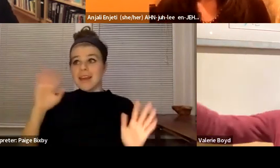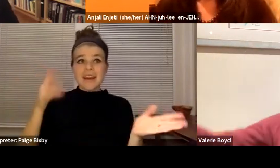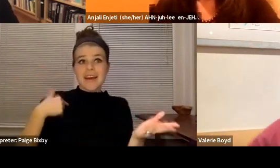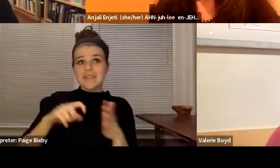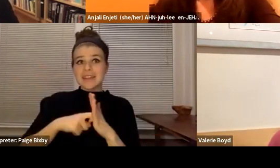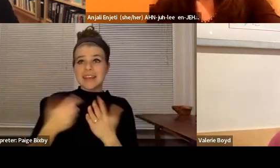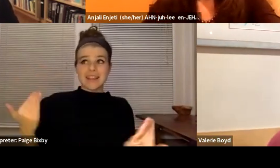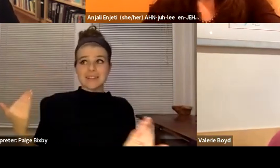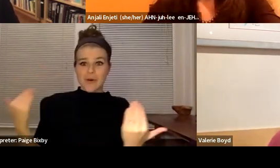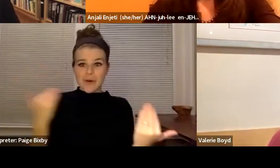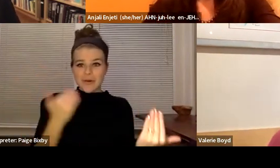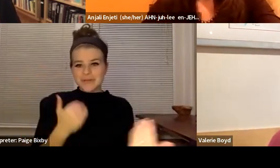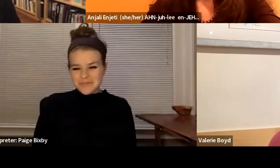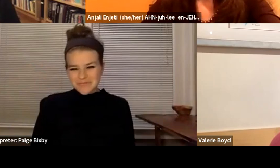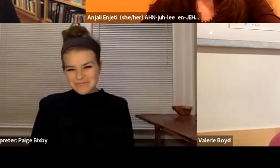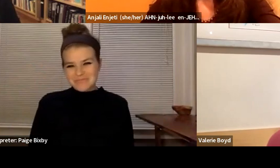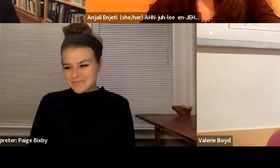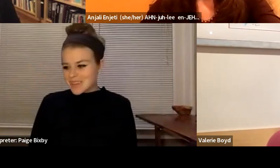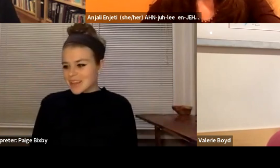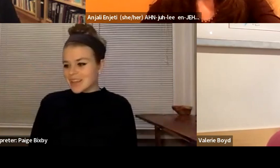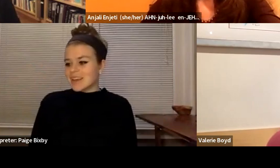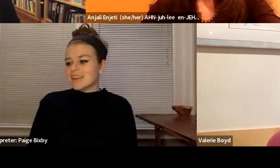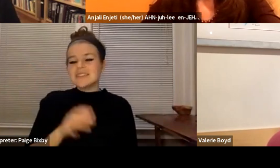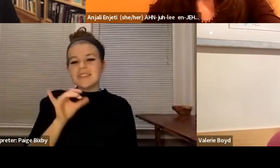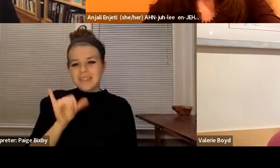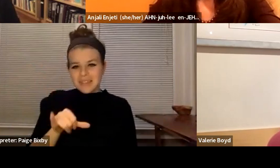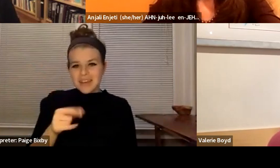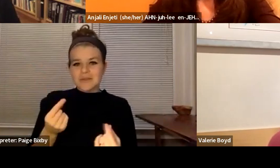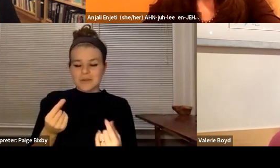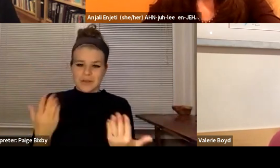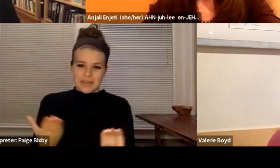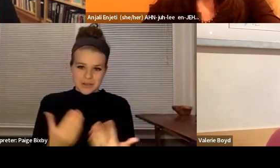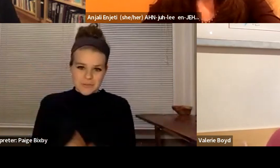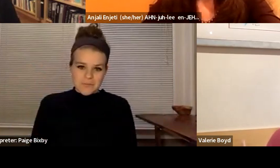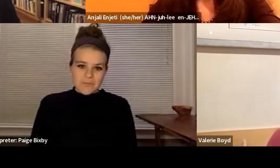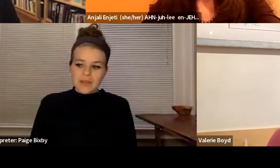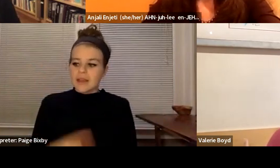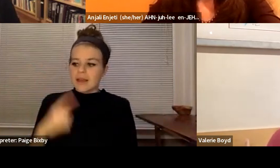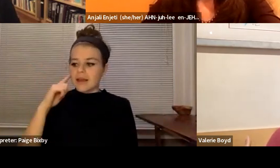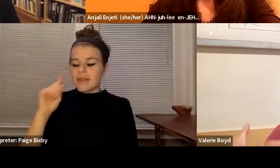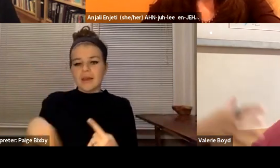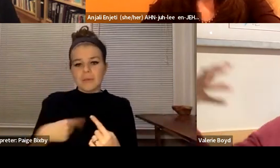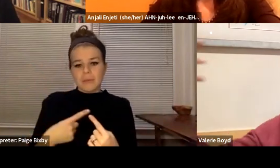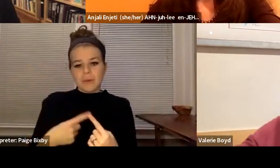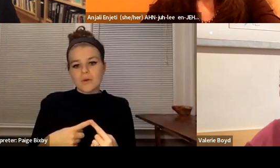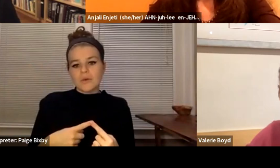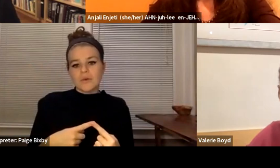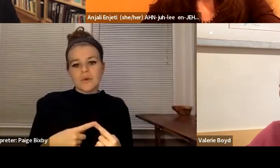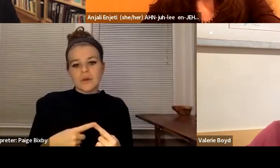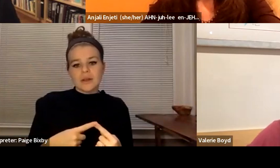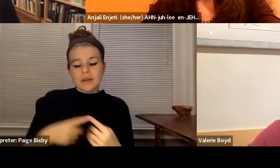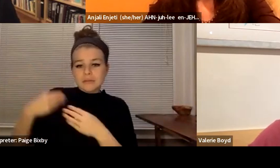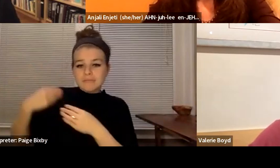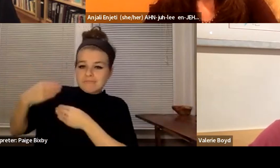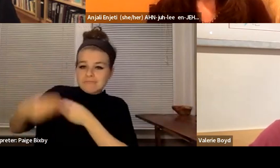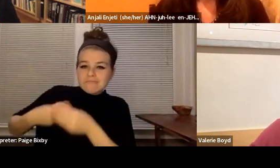go, you know? And so that's what we're doing here. And so I think about the ancestral